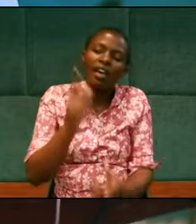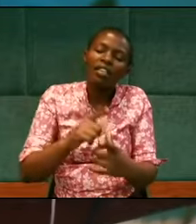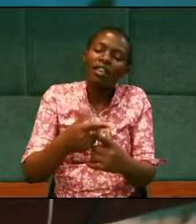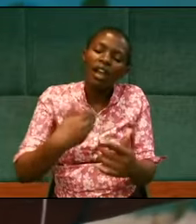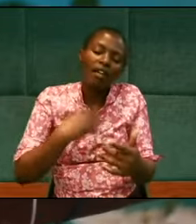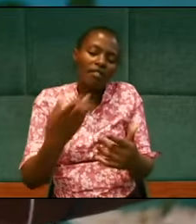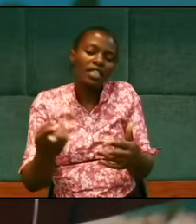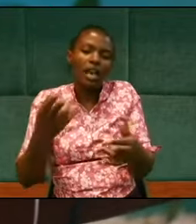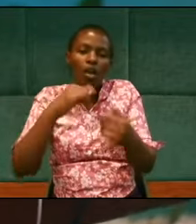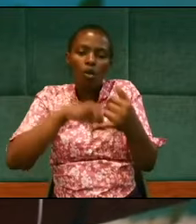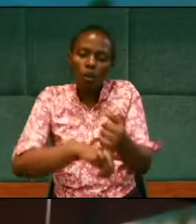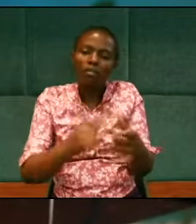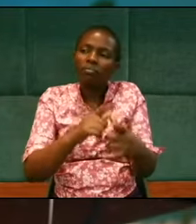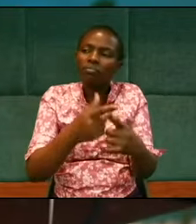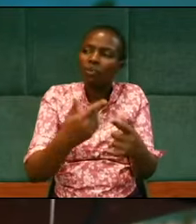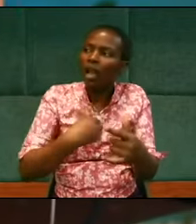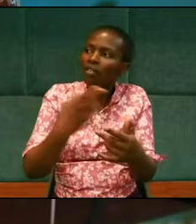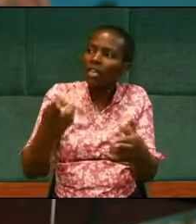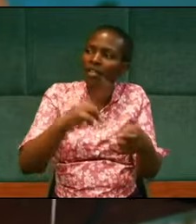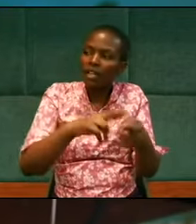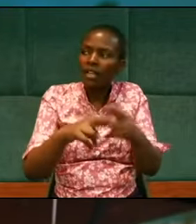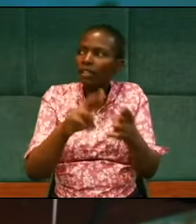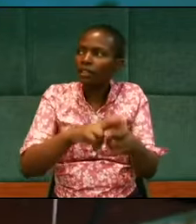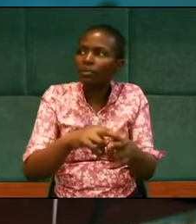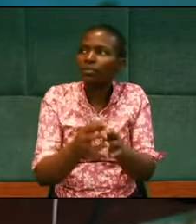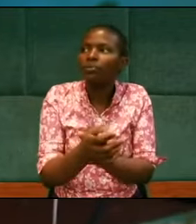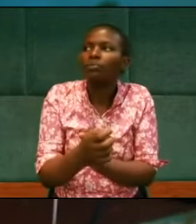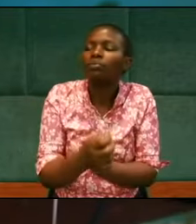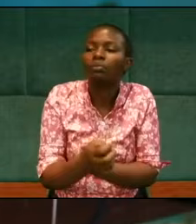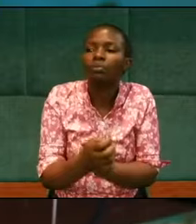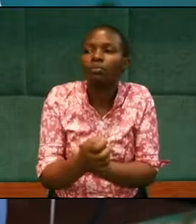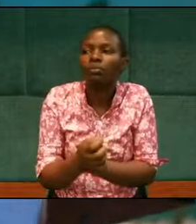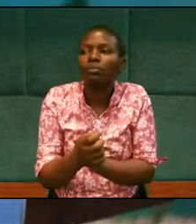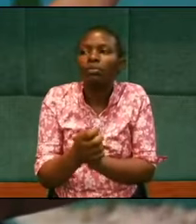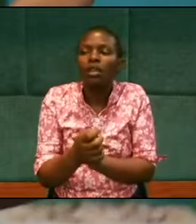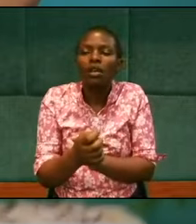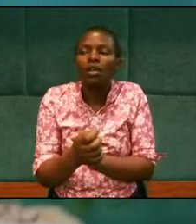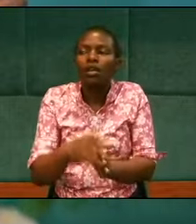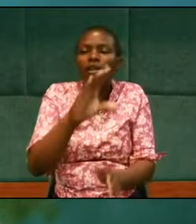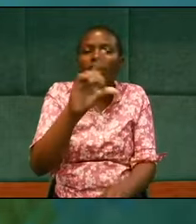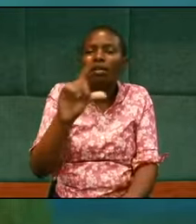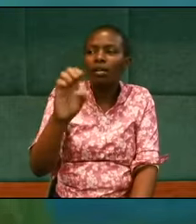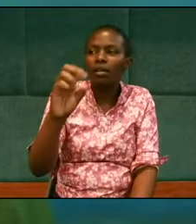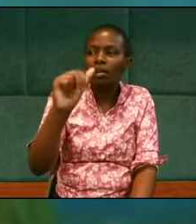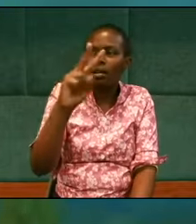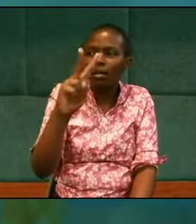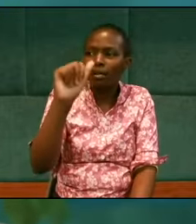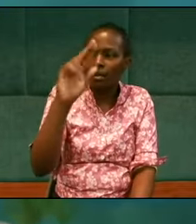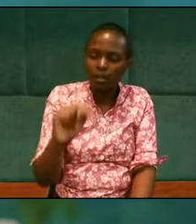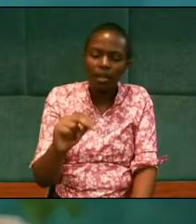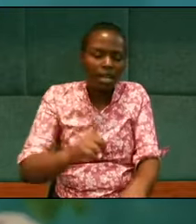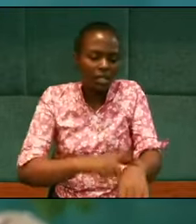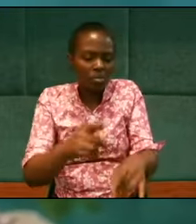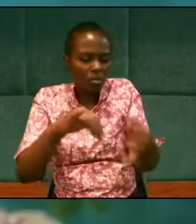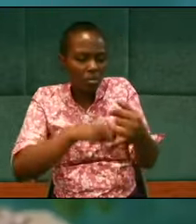is permanent. The Greek Hebrew word used there is dabak, which suggests the idea when you marry, you are